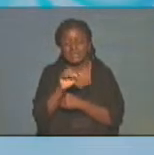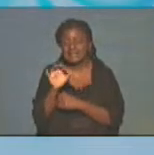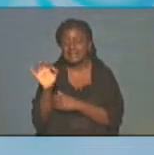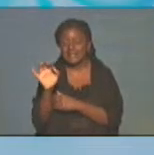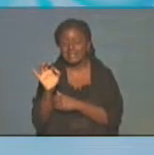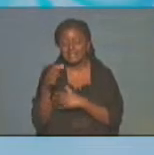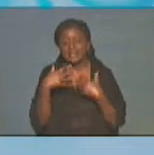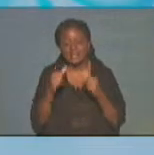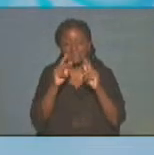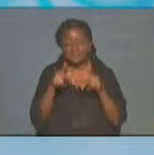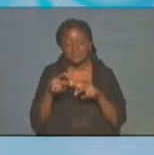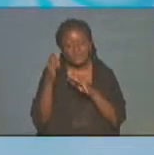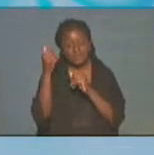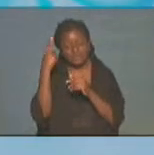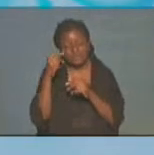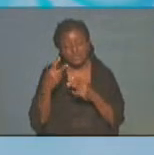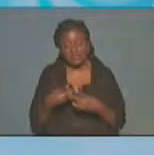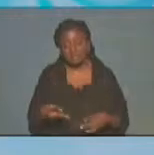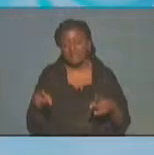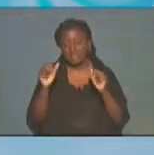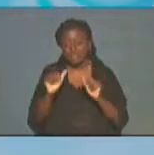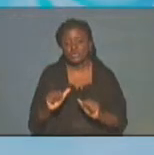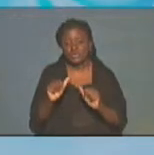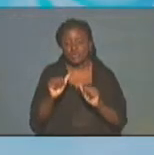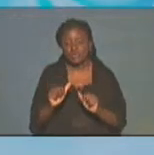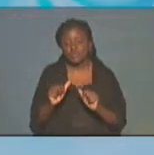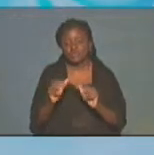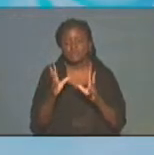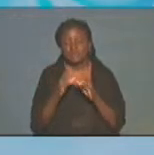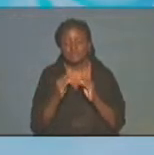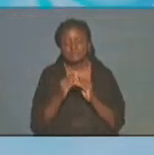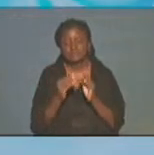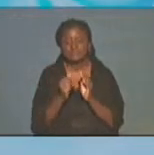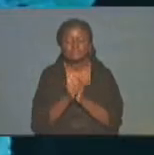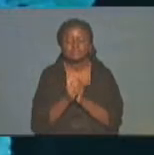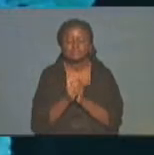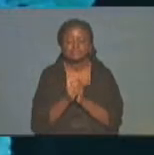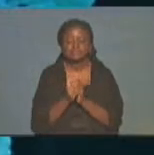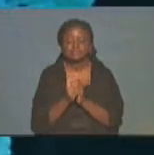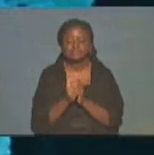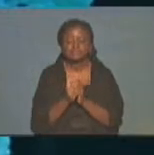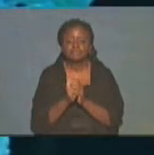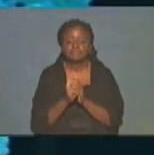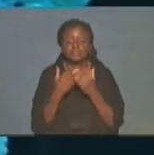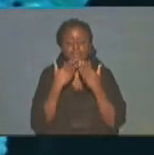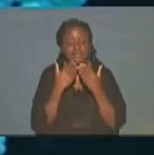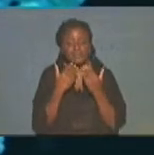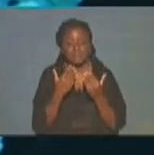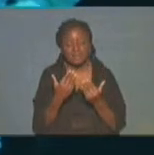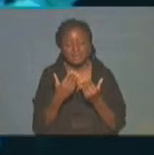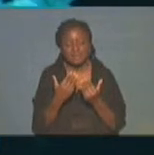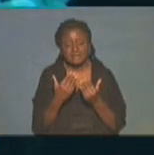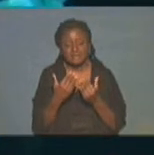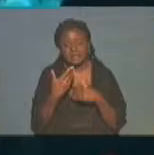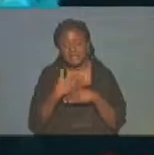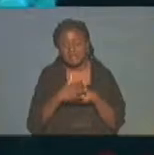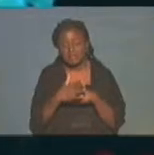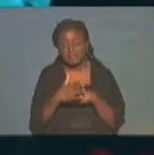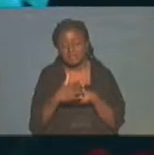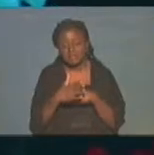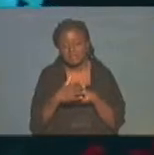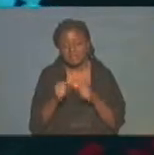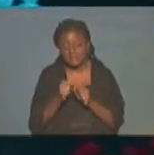hoping for a valuable exchange. Desmond Saunders, The Bahamas Tonight. Well, thanks, Desmond. Following an outbreak